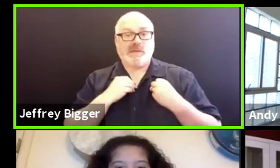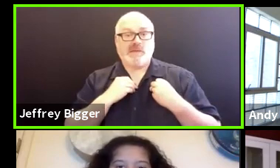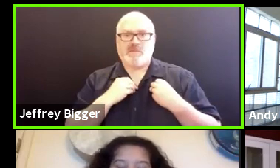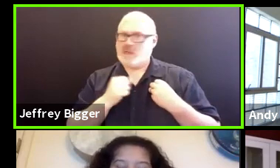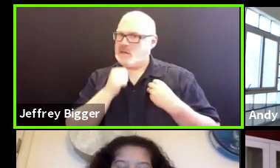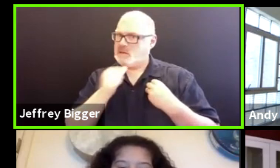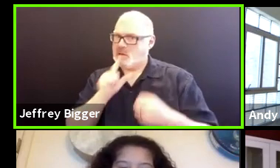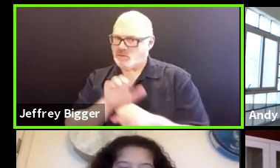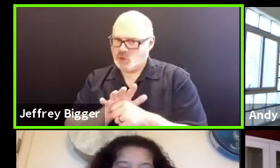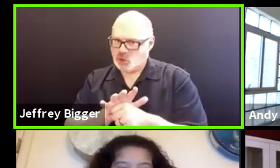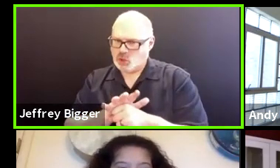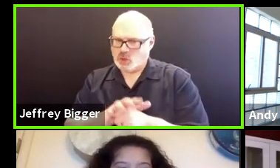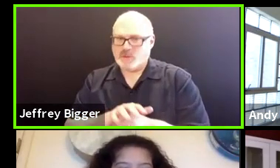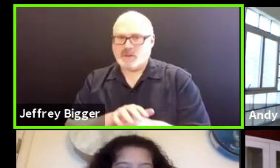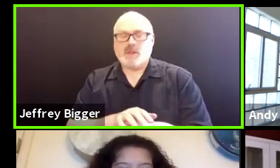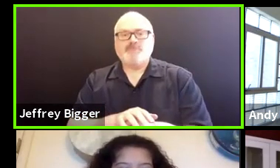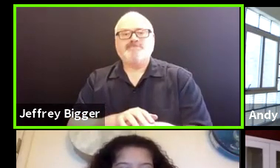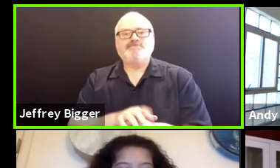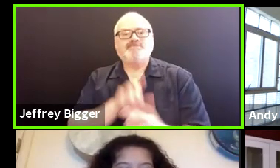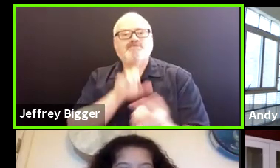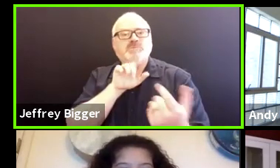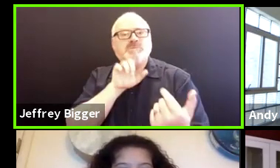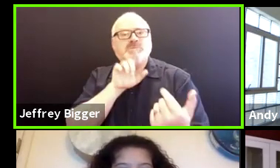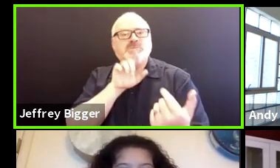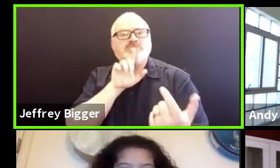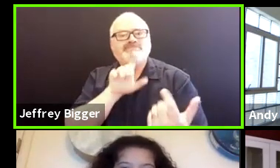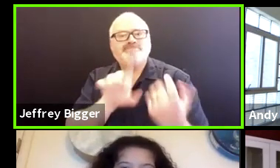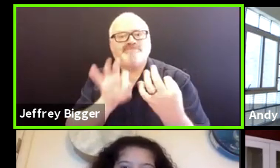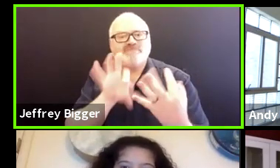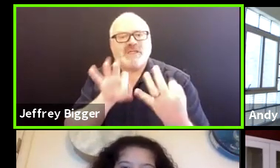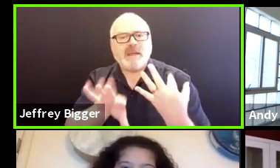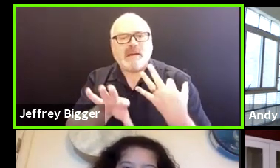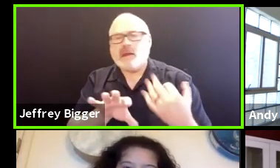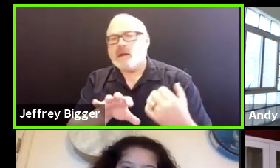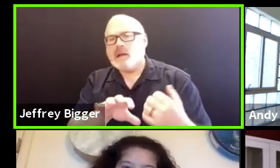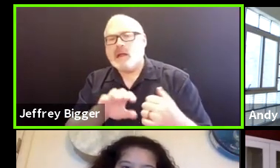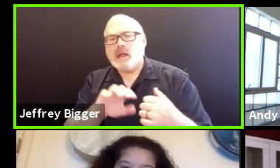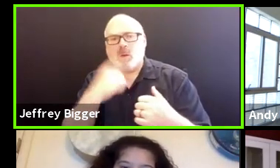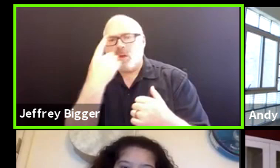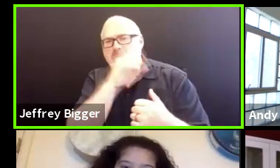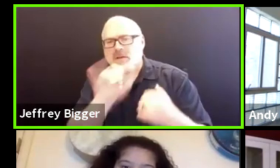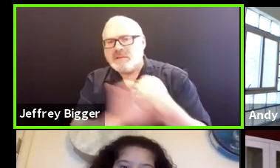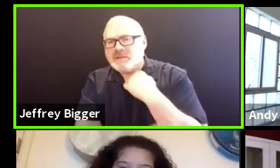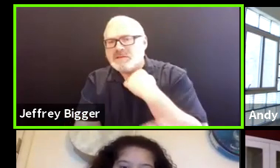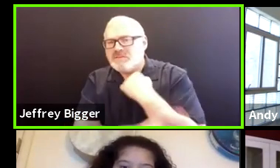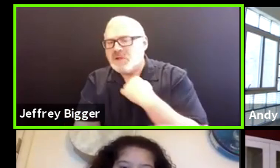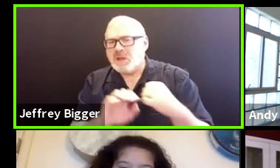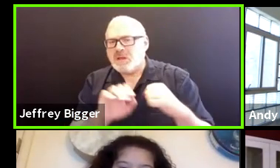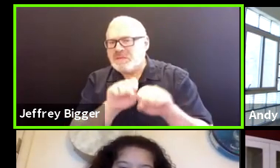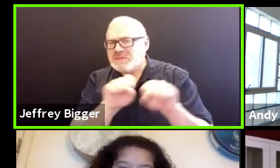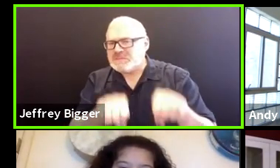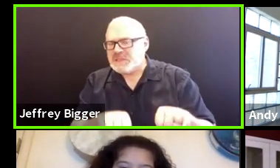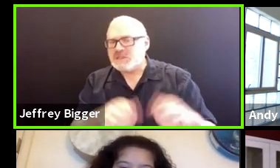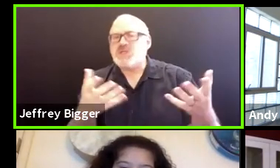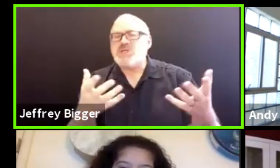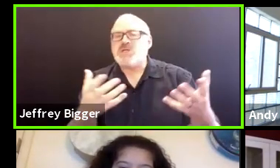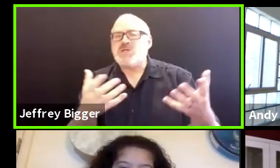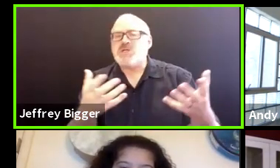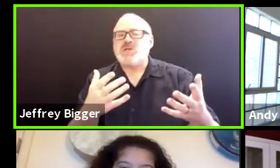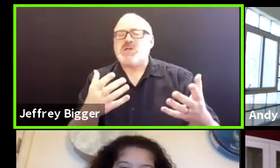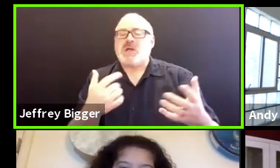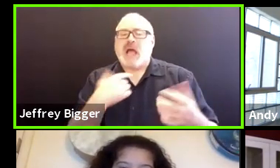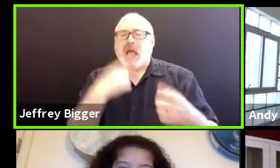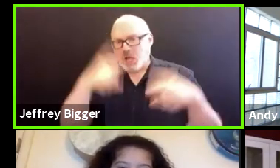confirmed, answering a lot of questions about how the fall semester will look. And so I'm with Andy in